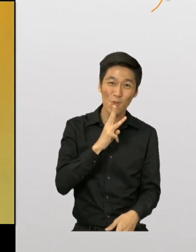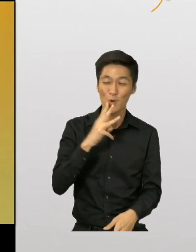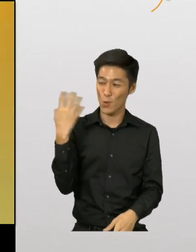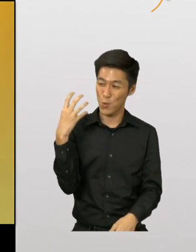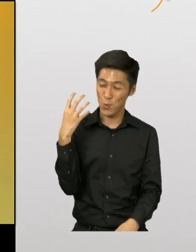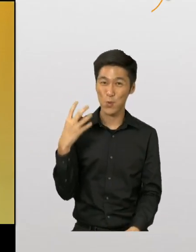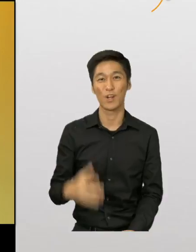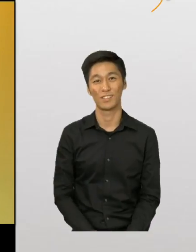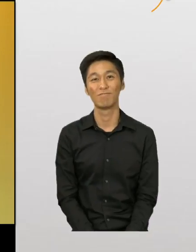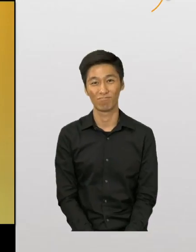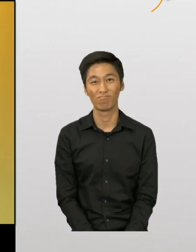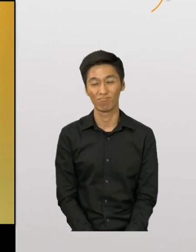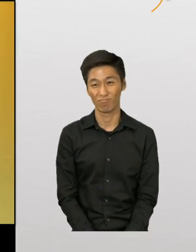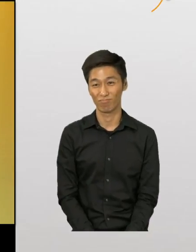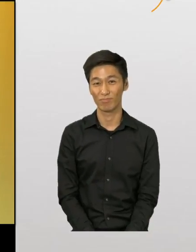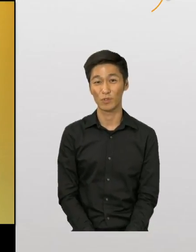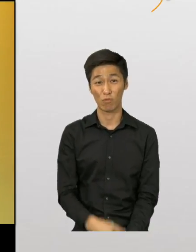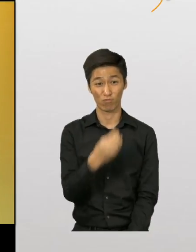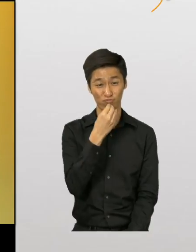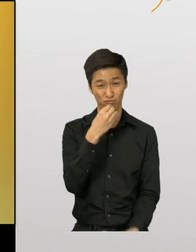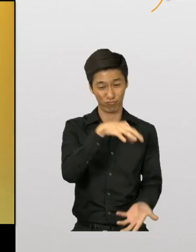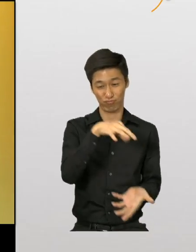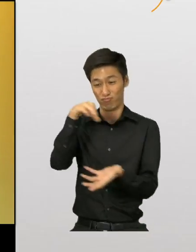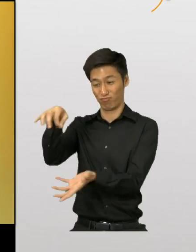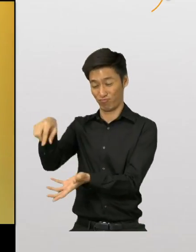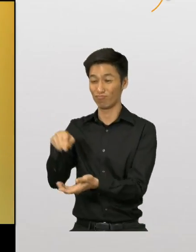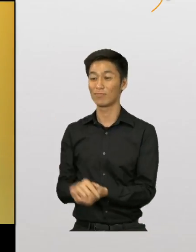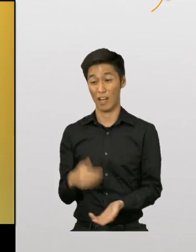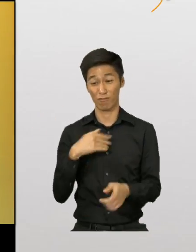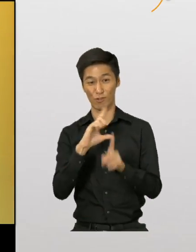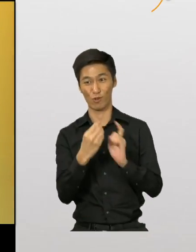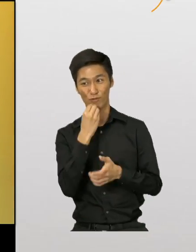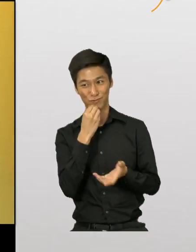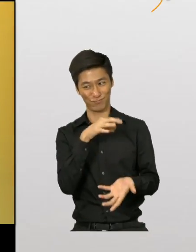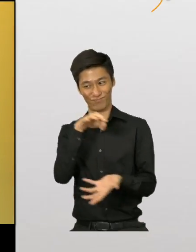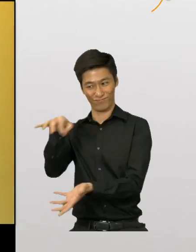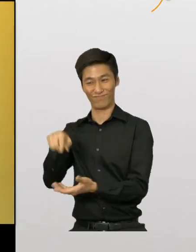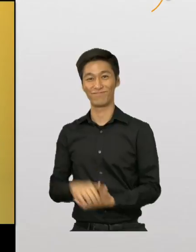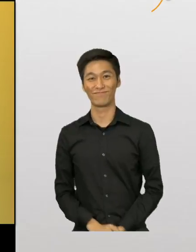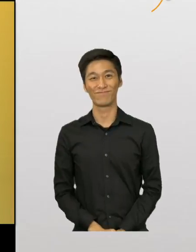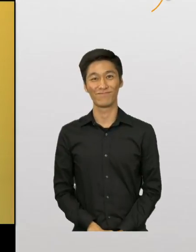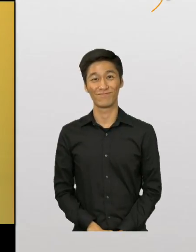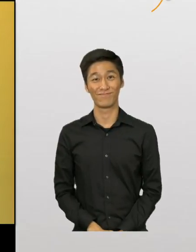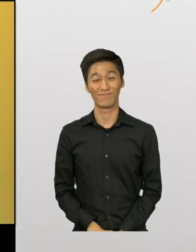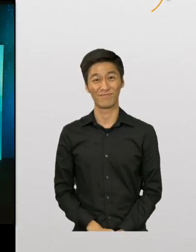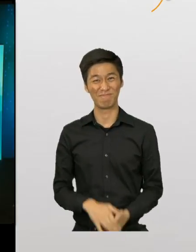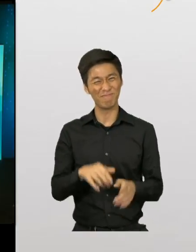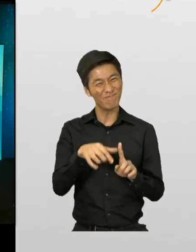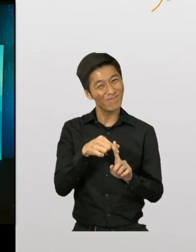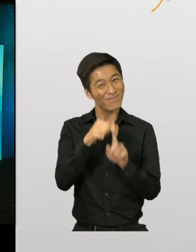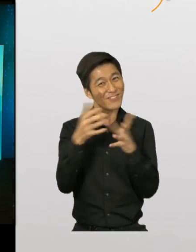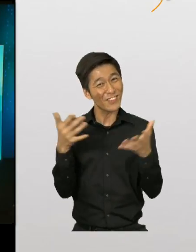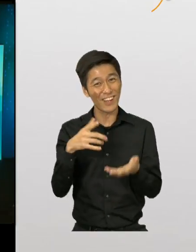We kept the journalists well fed with meals and snacks from local sponsors. We even had laksa-flavored